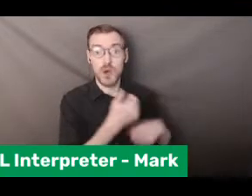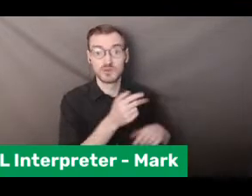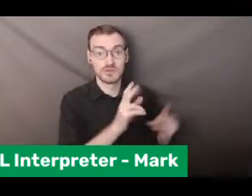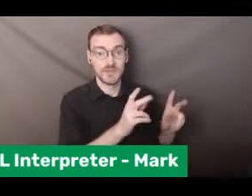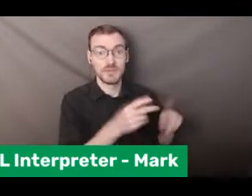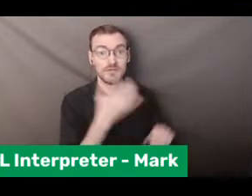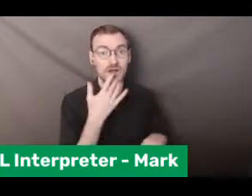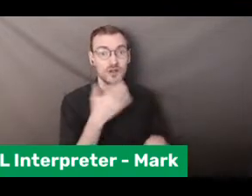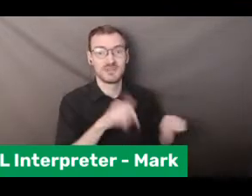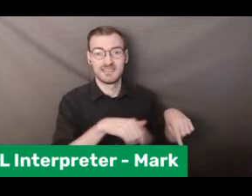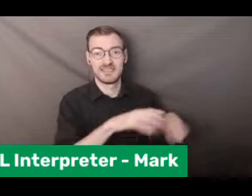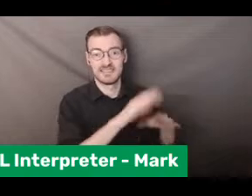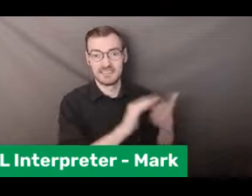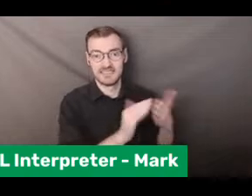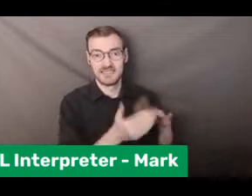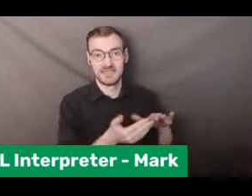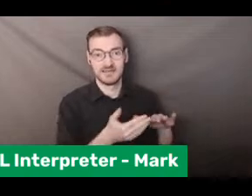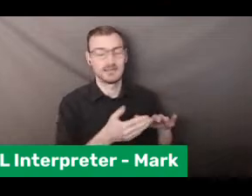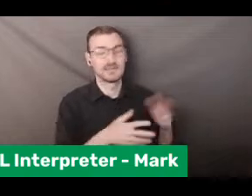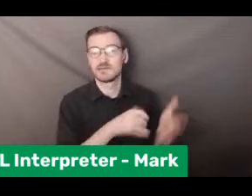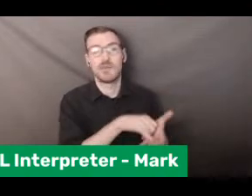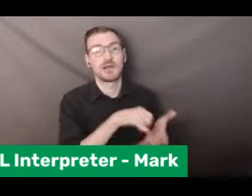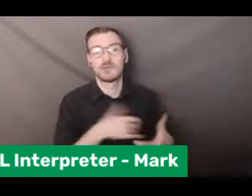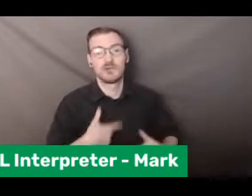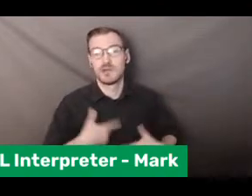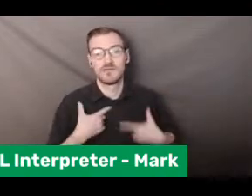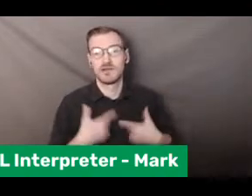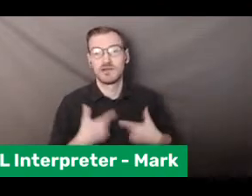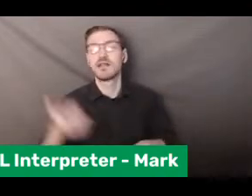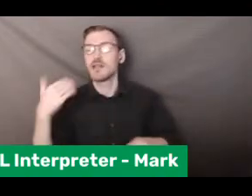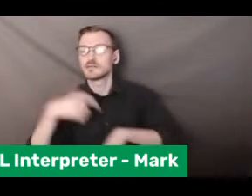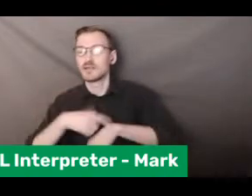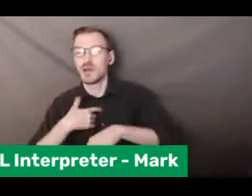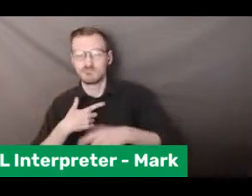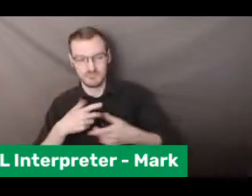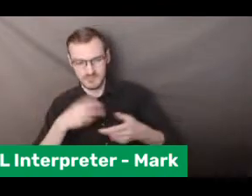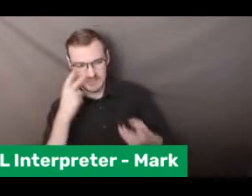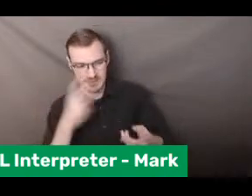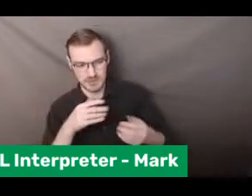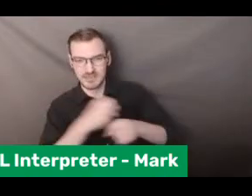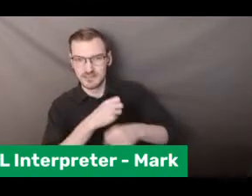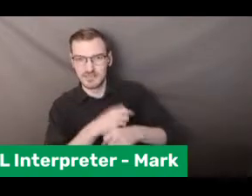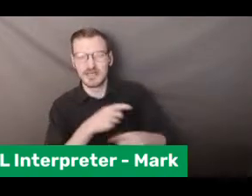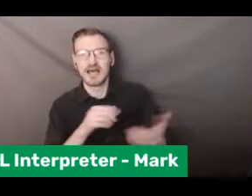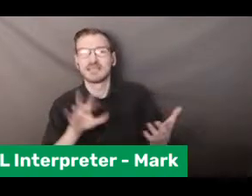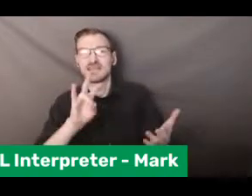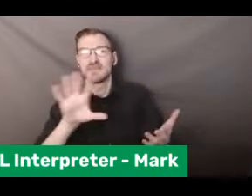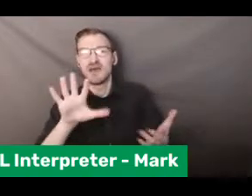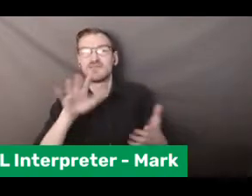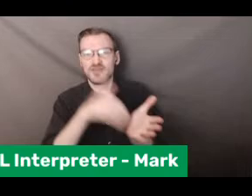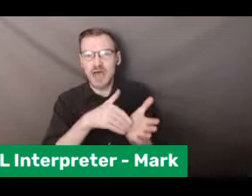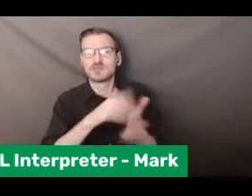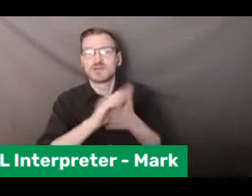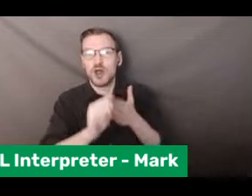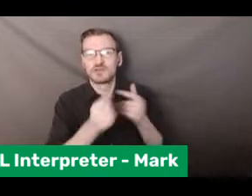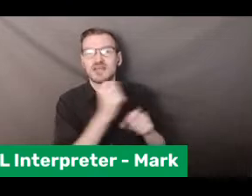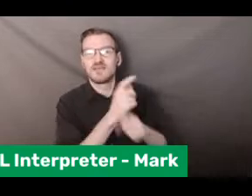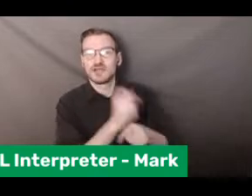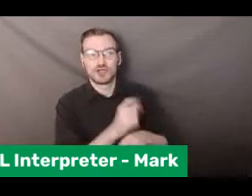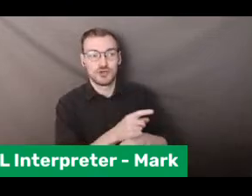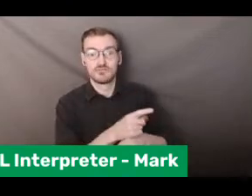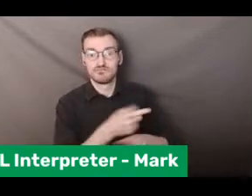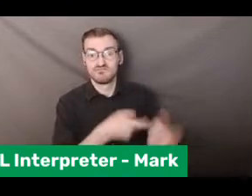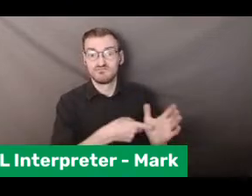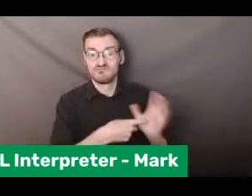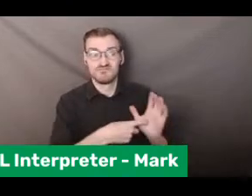Last statistic I read was you need to make a wage of $75,000 a year to afford to